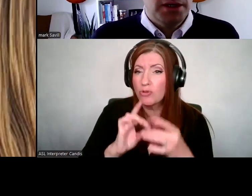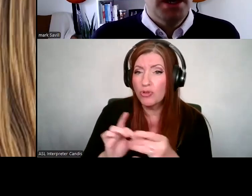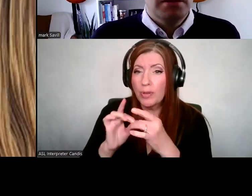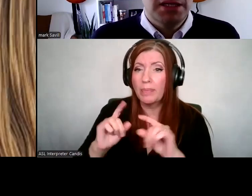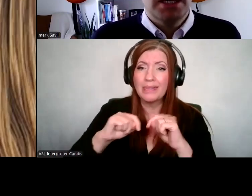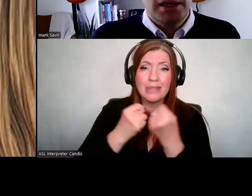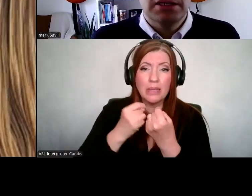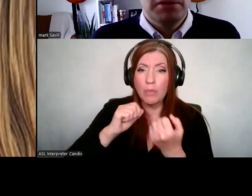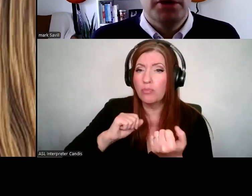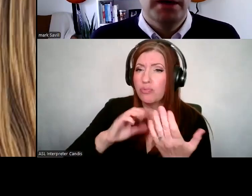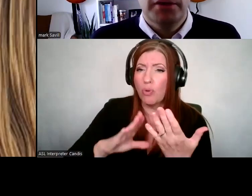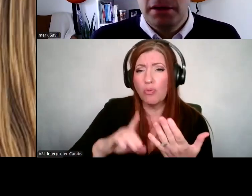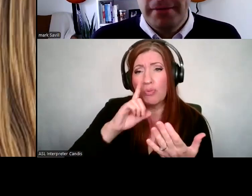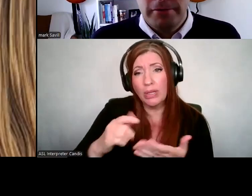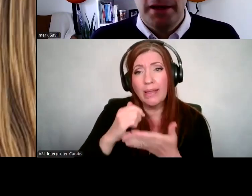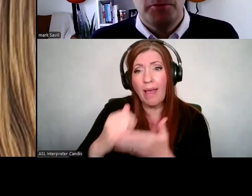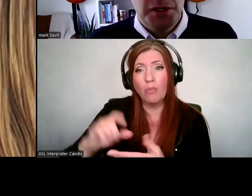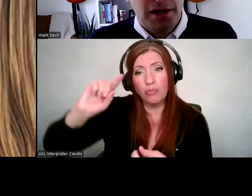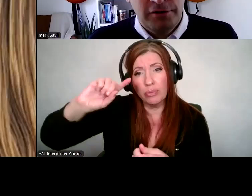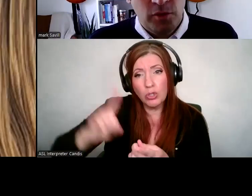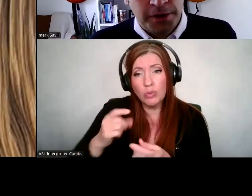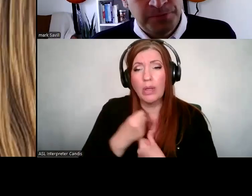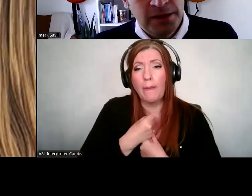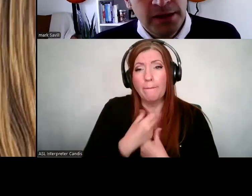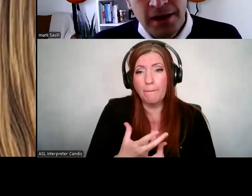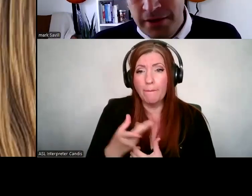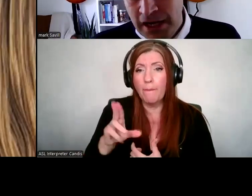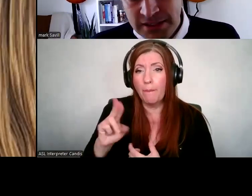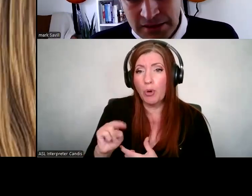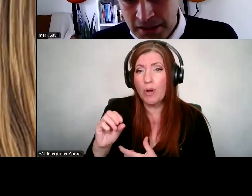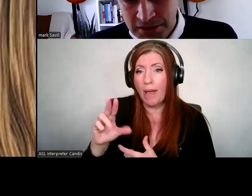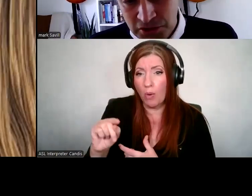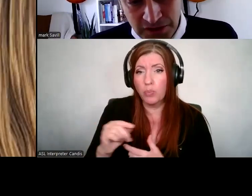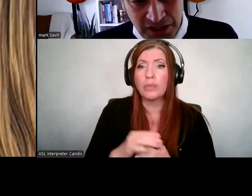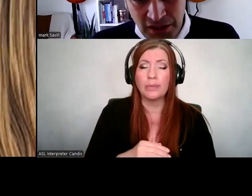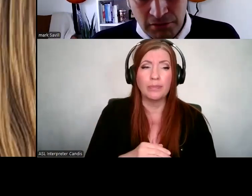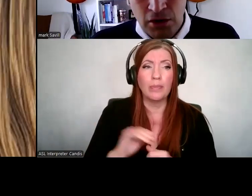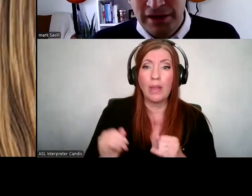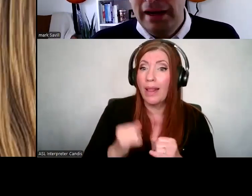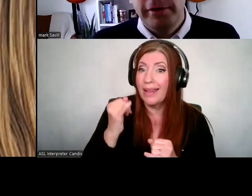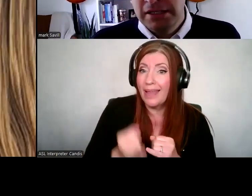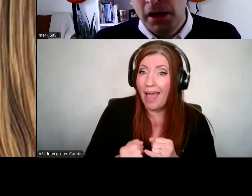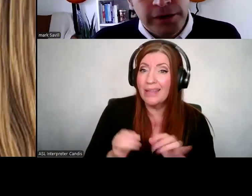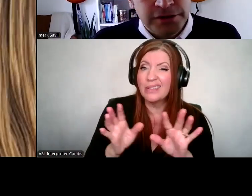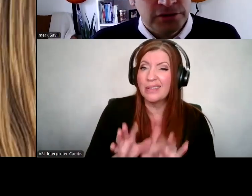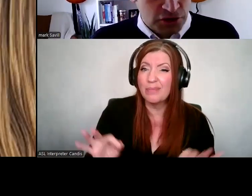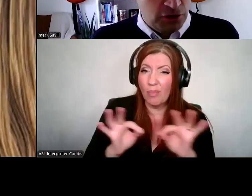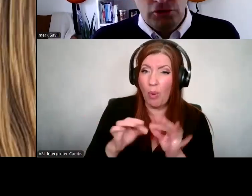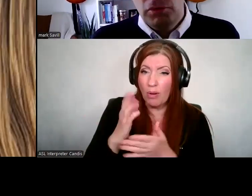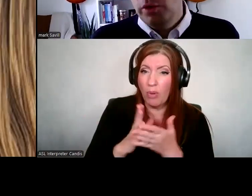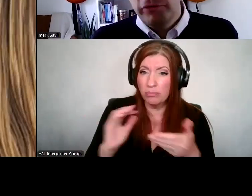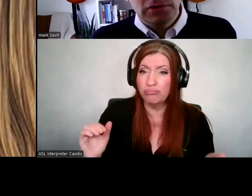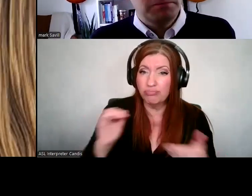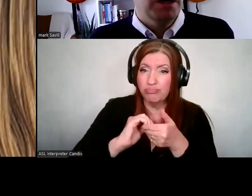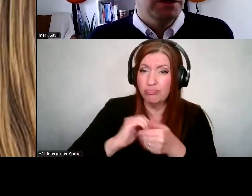important to mitigate some of the burnout that can invariably come with this kind of work. And then the last thing being sort of the key role of collaborating partners.